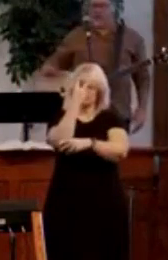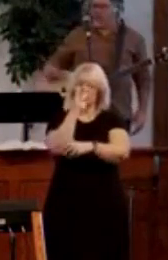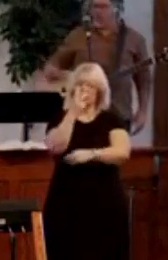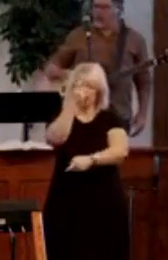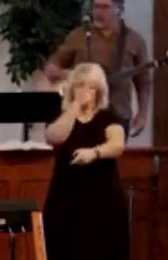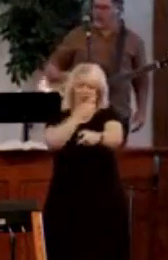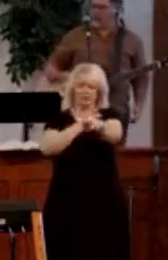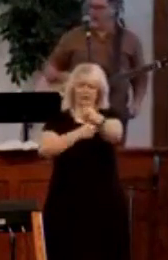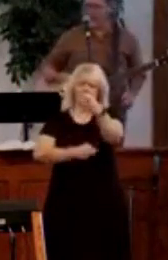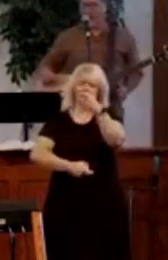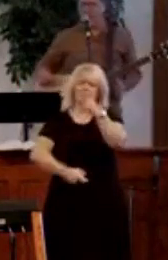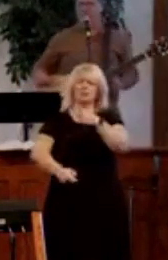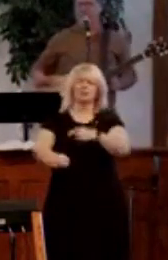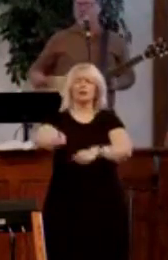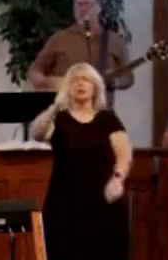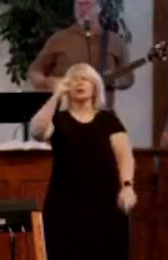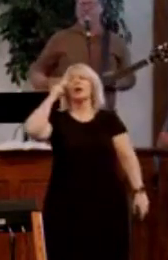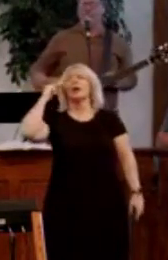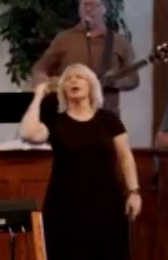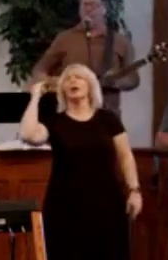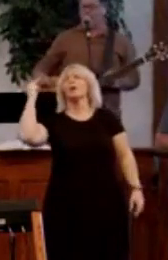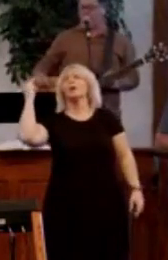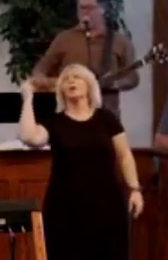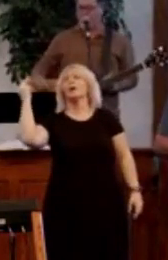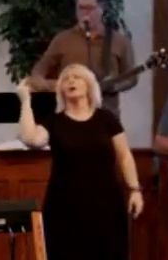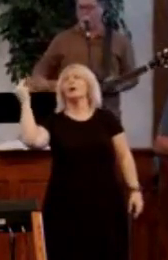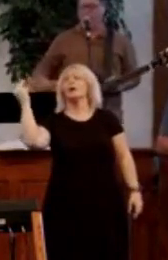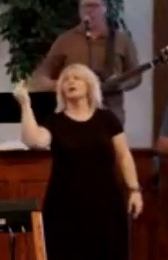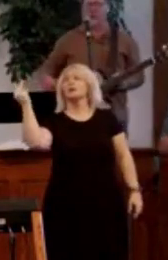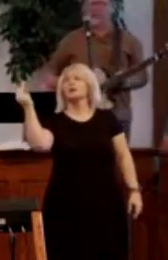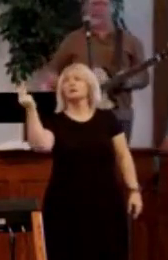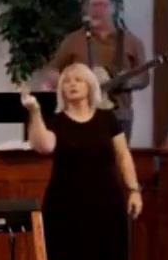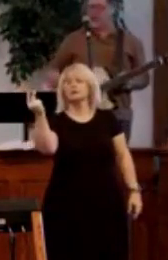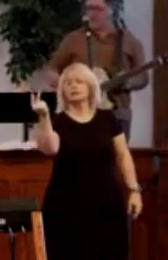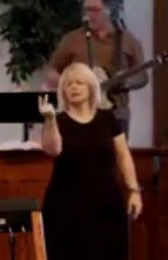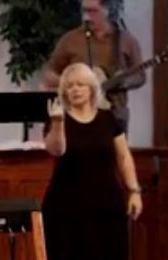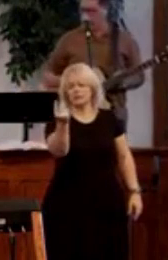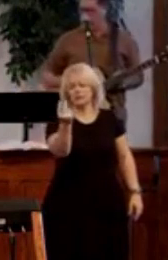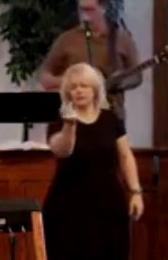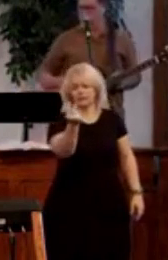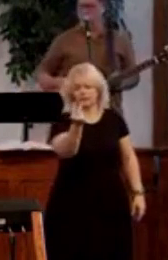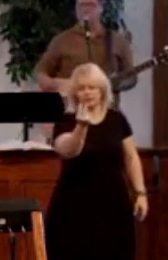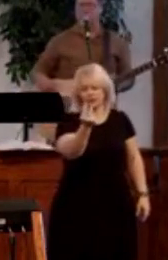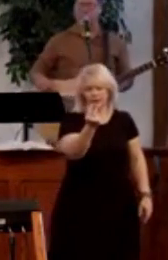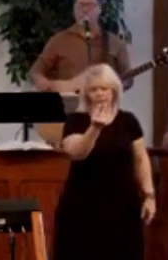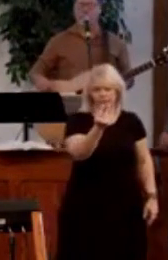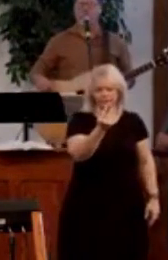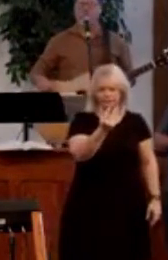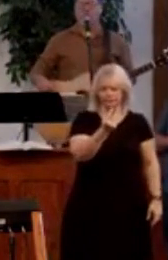Was blind, but now I see.